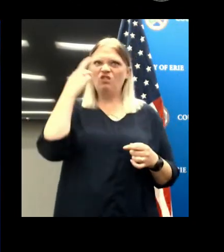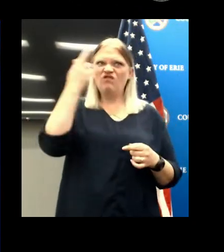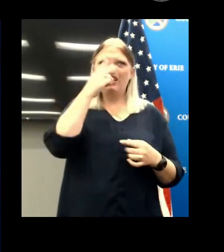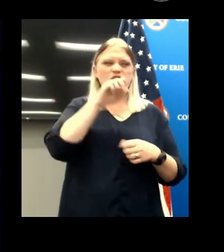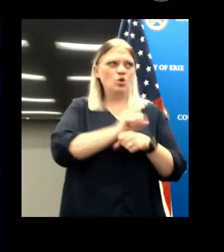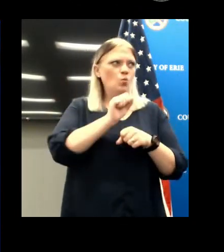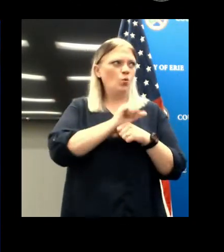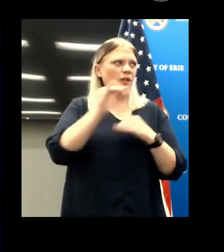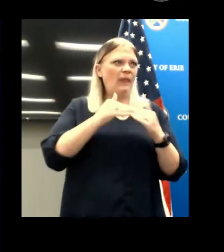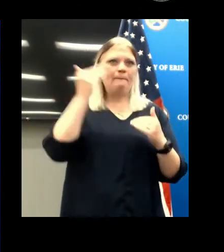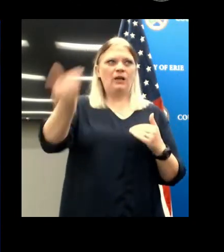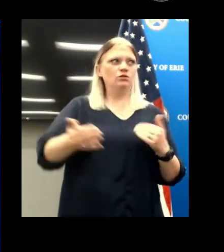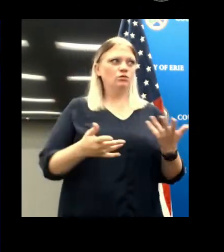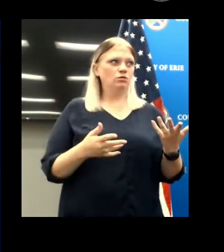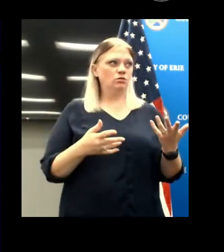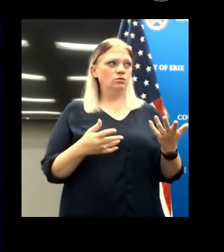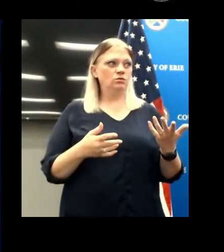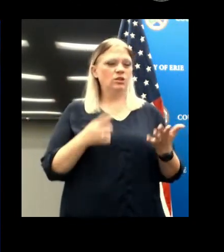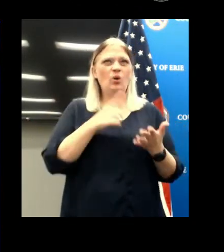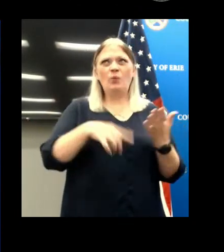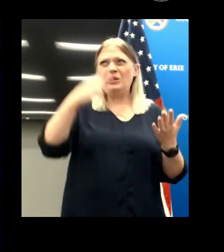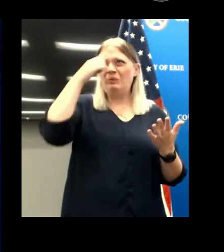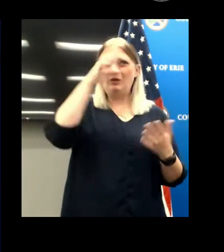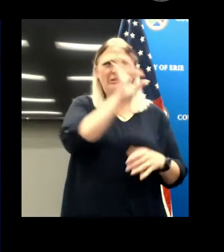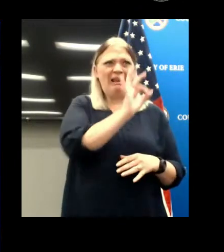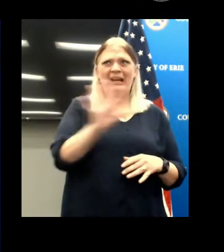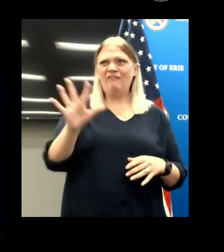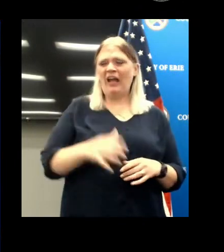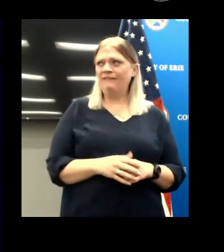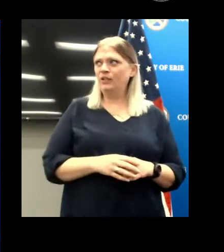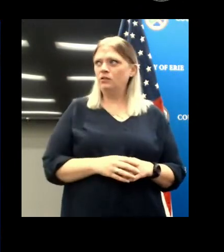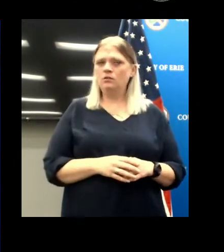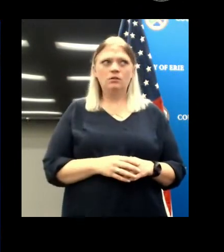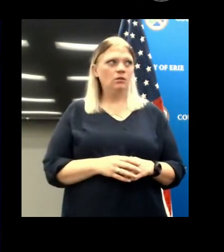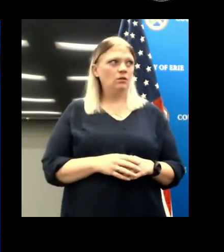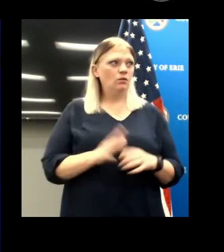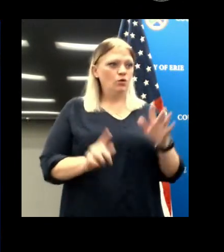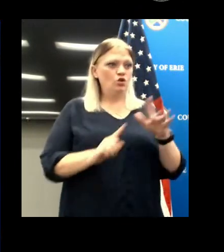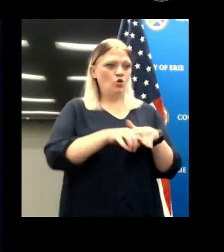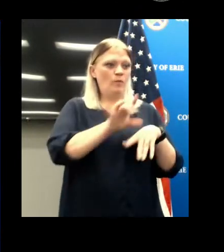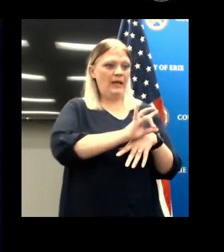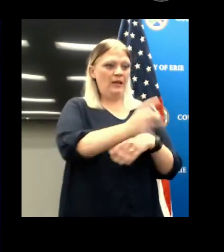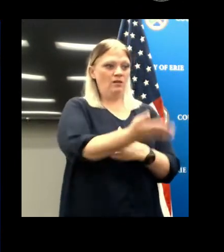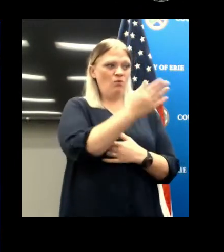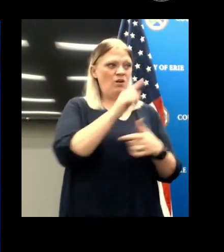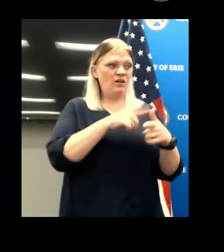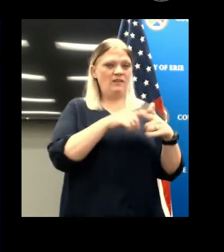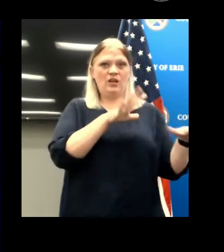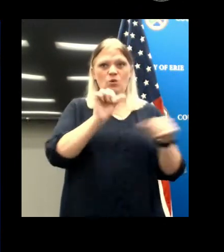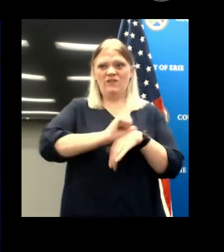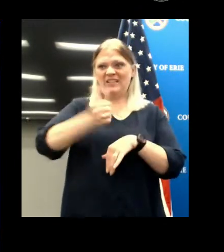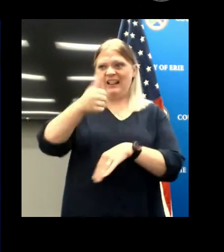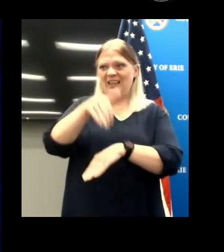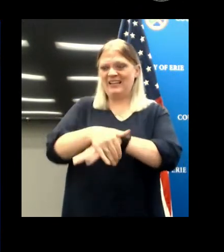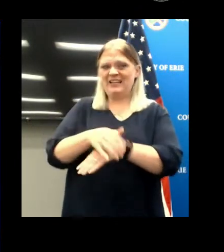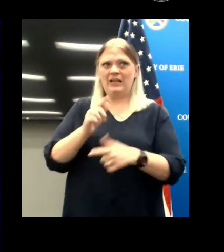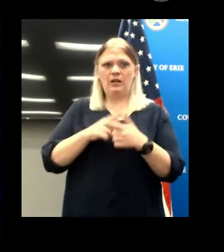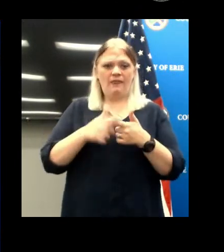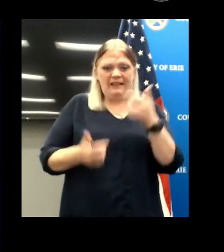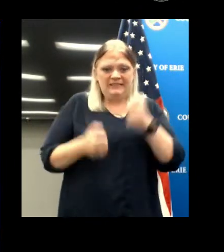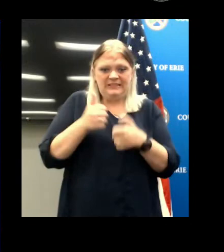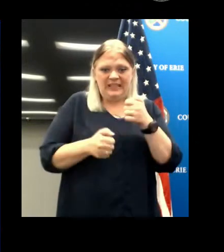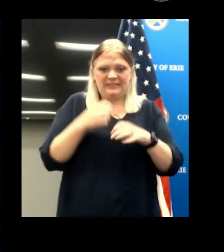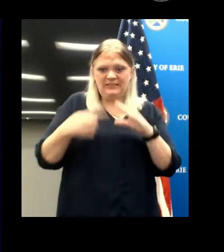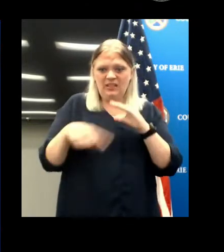worked that much. I said, what do you think this was, 9 to 5? This was getting here at 8 o'clock in the morning and leaving at 10 o'clock at night and getting text messages